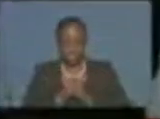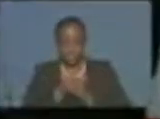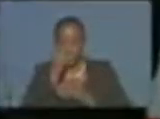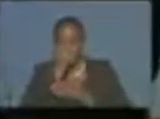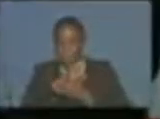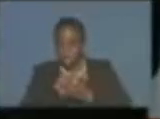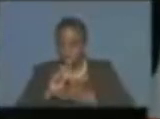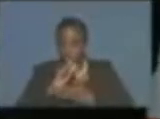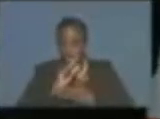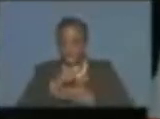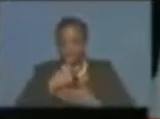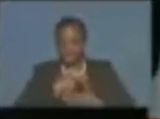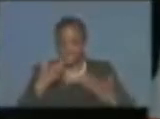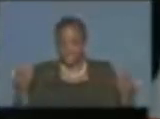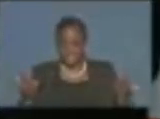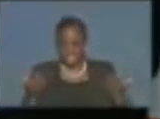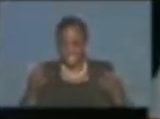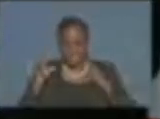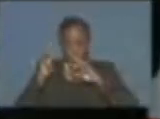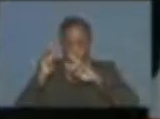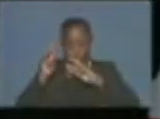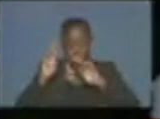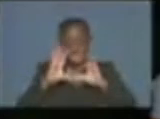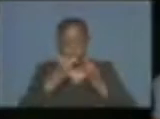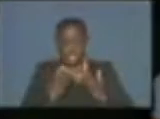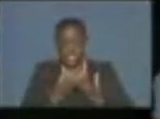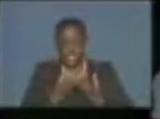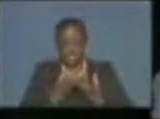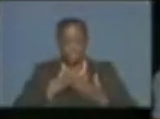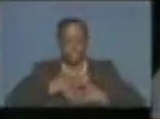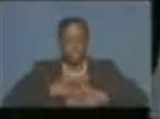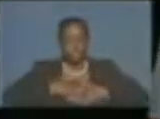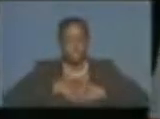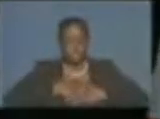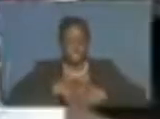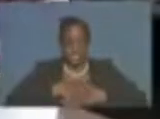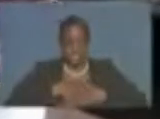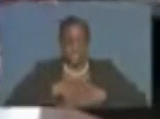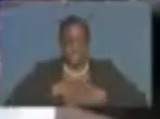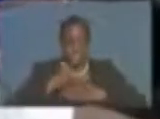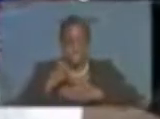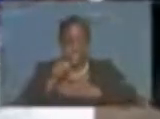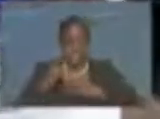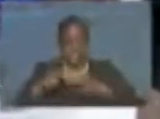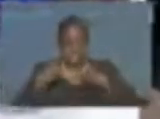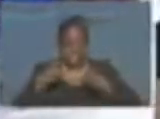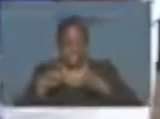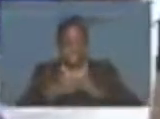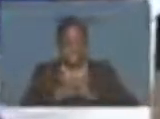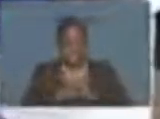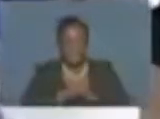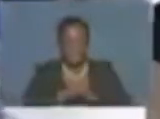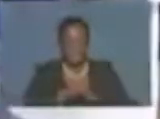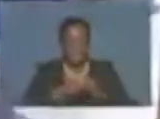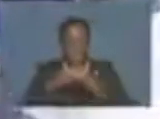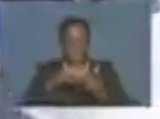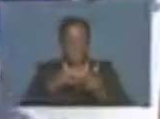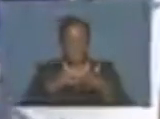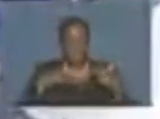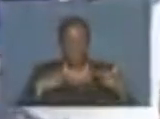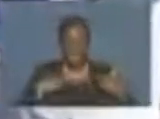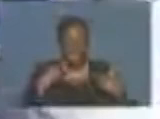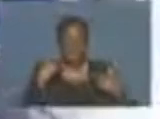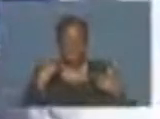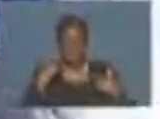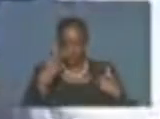of us in the Neighborhood Watch Council, we appreciate this wonderful gift. The donation was made possible by two leading